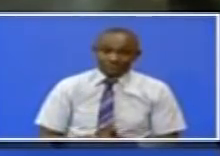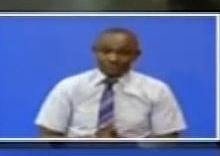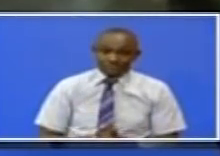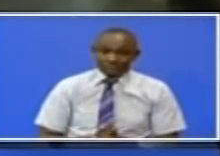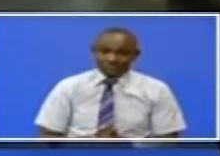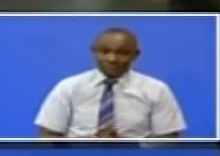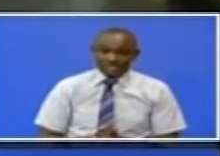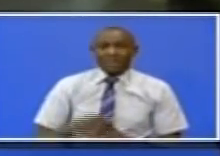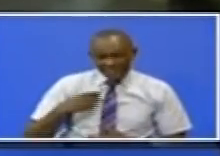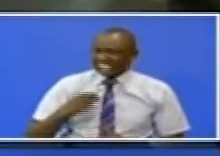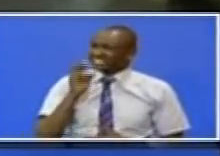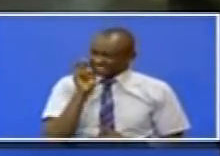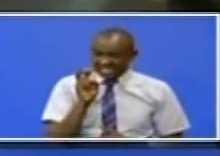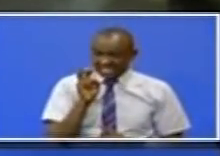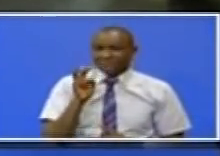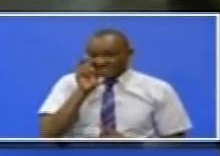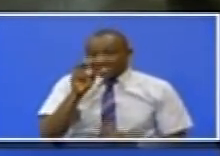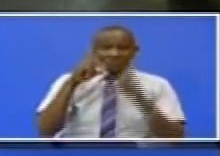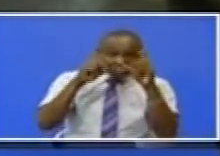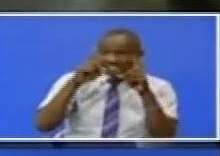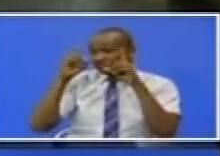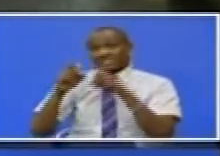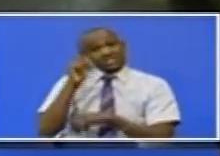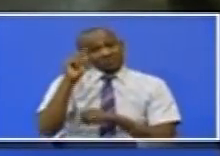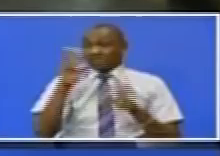And I've seen him on pictures on TV.